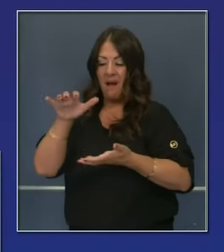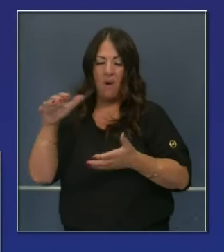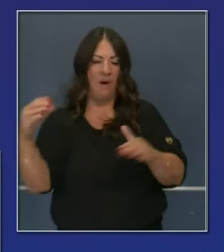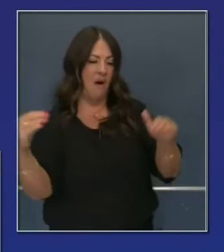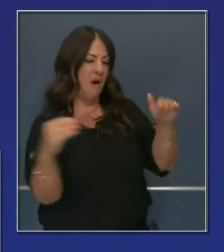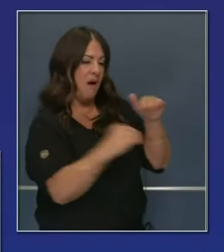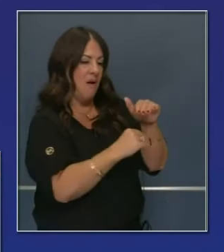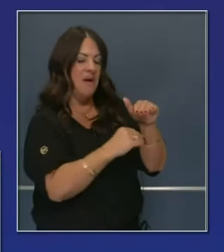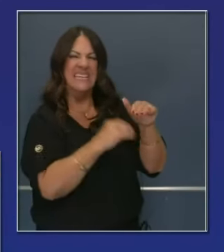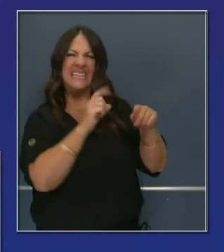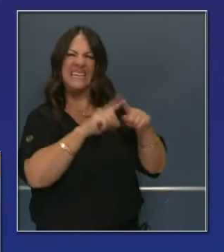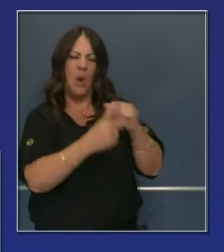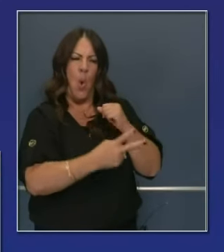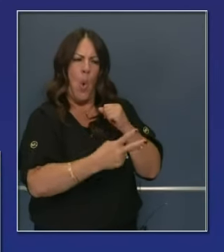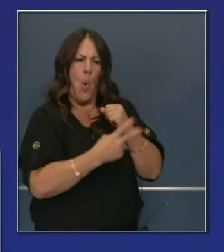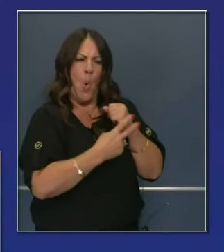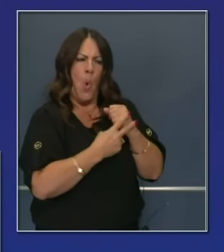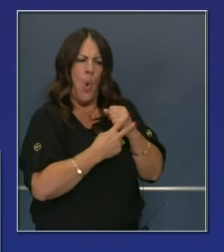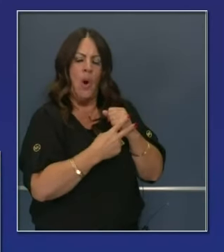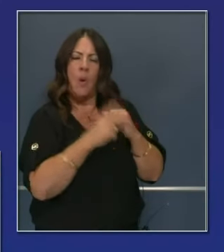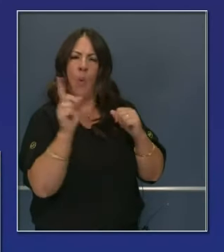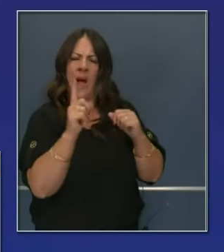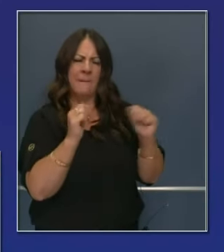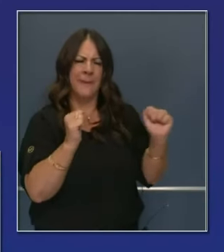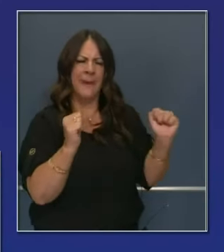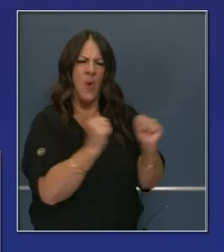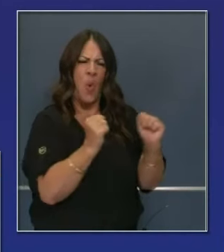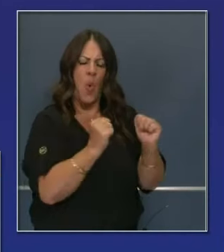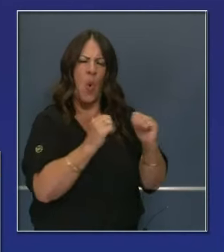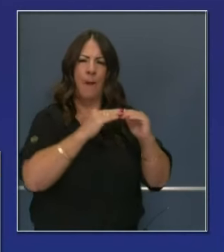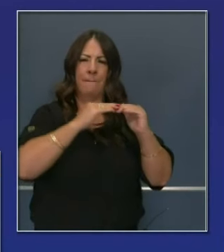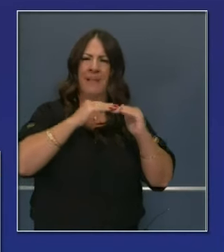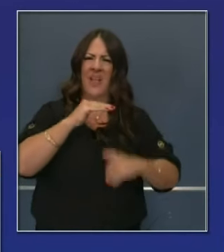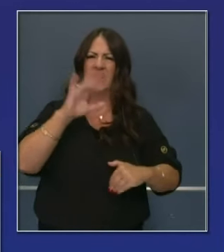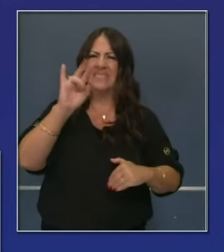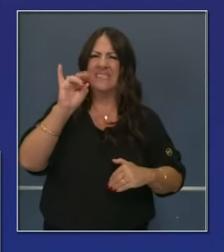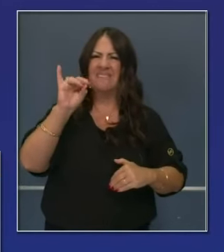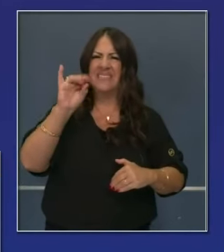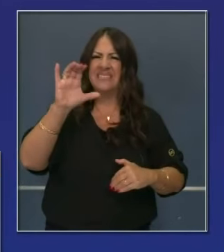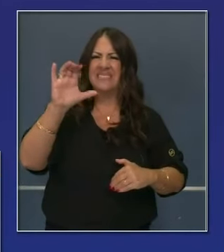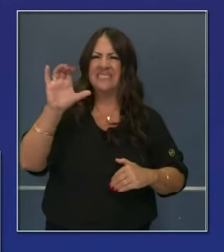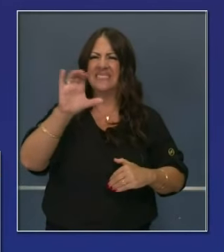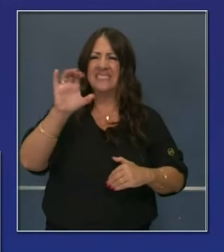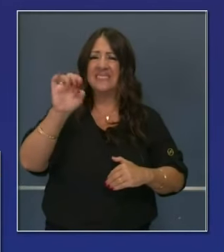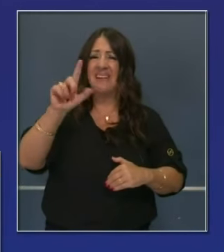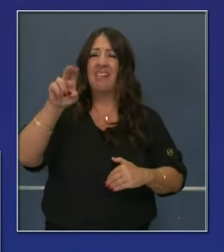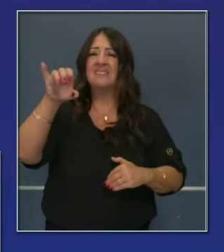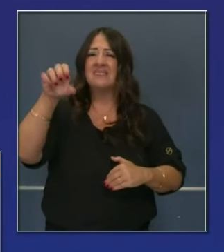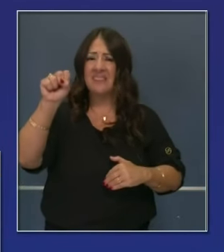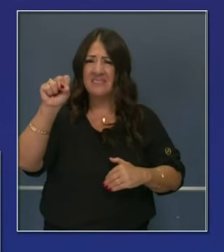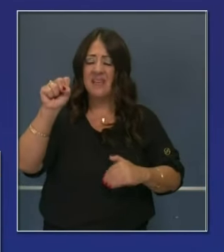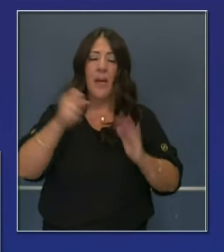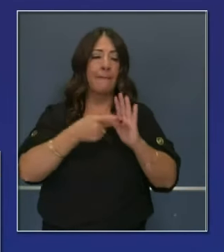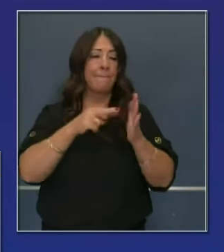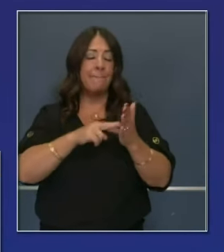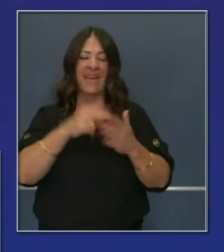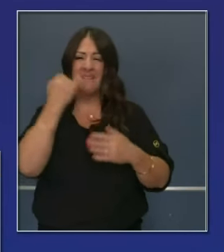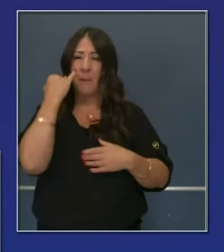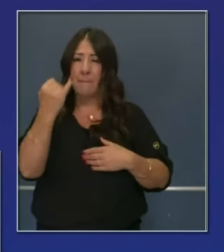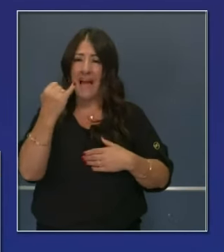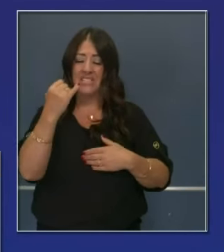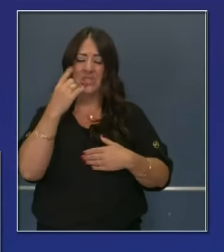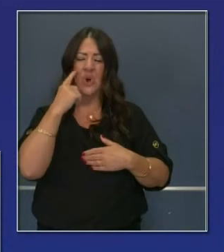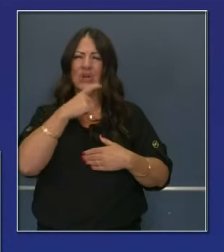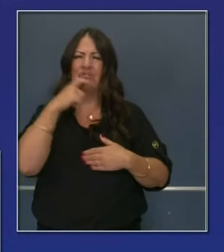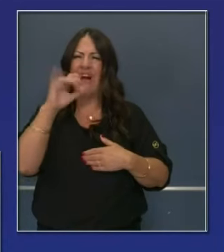storage of 70 degrees Celsius, below 7 degrees Celsius. So it requires dry ice. You can imagine, you